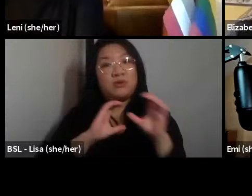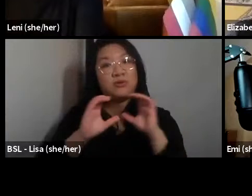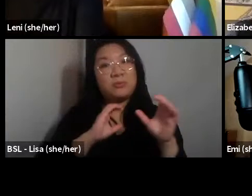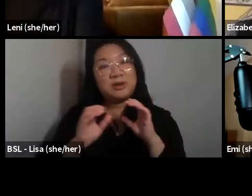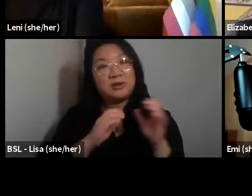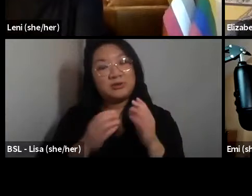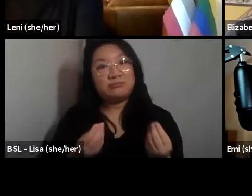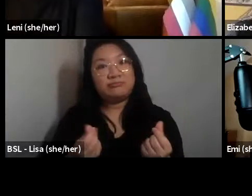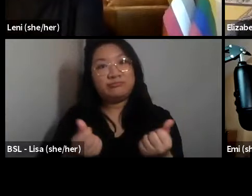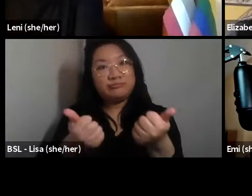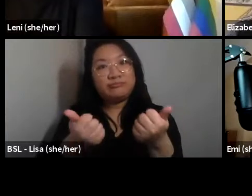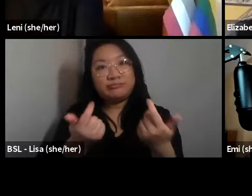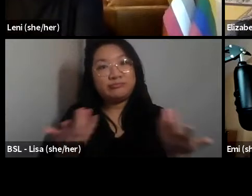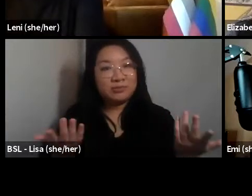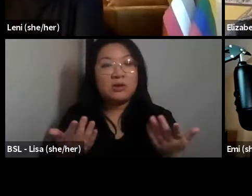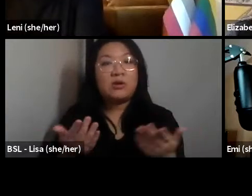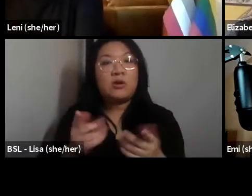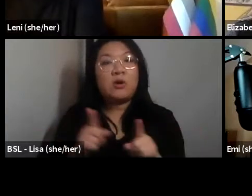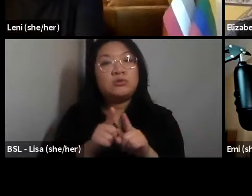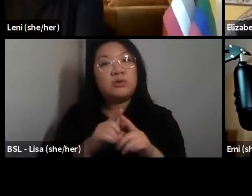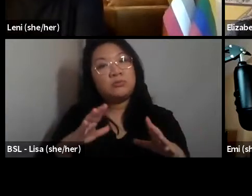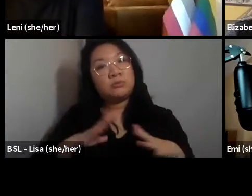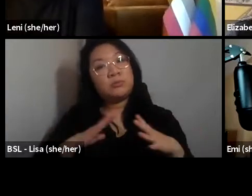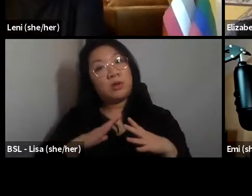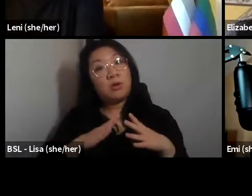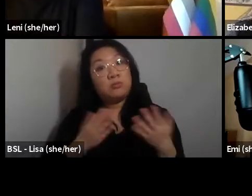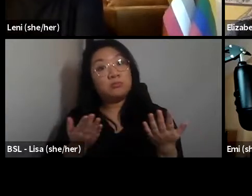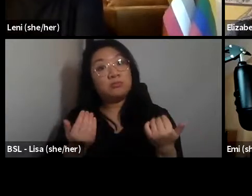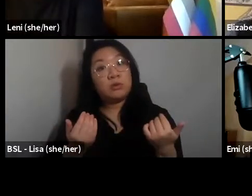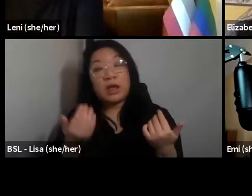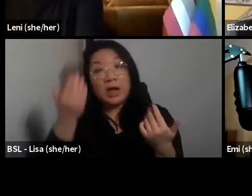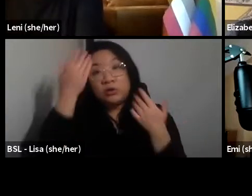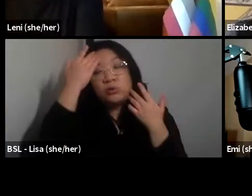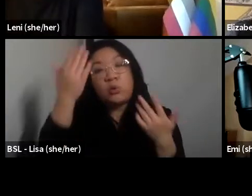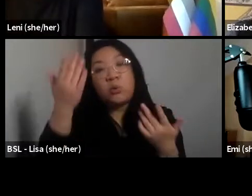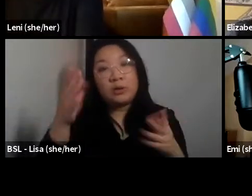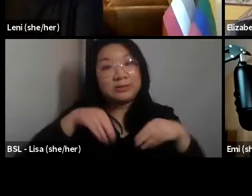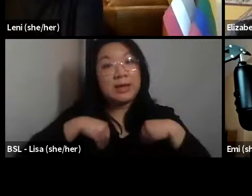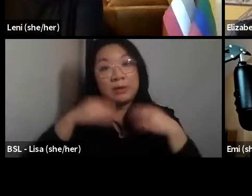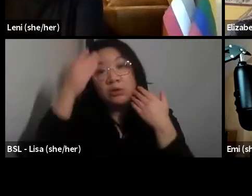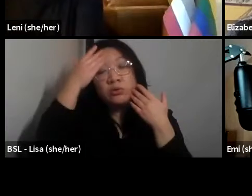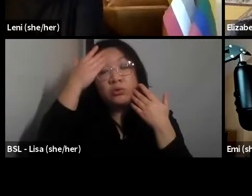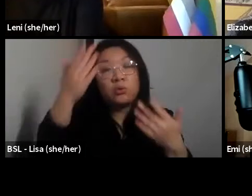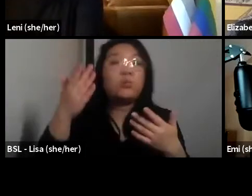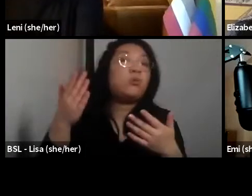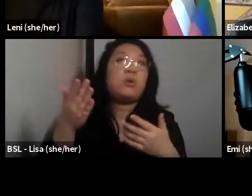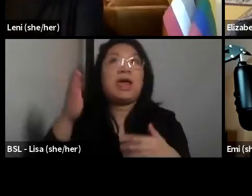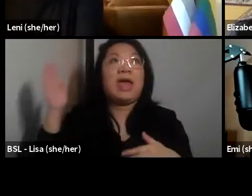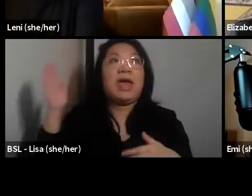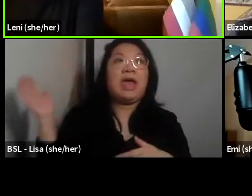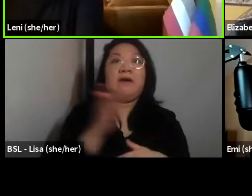and being prepared to be like, okay, cool, like, I don't know everything, is the biggest thing anybody can do.